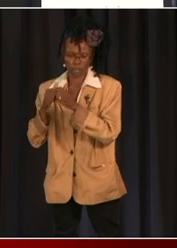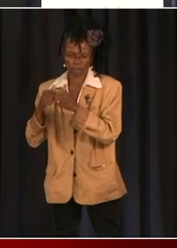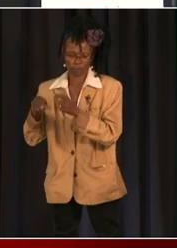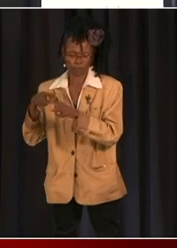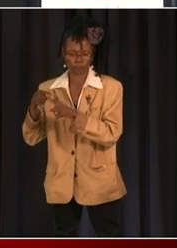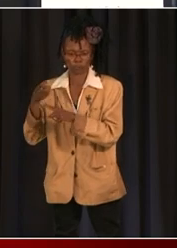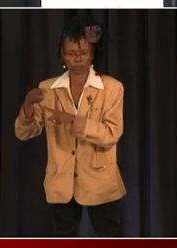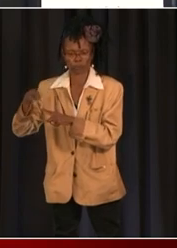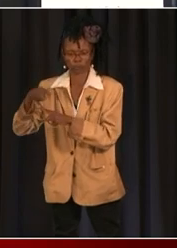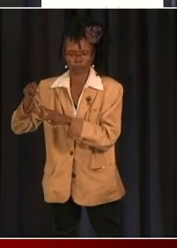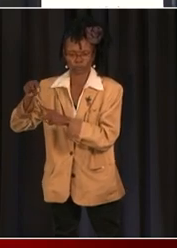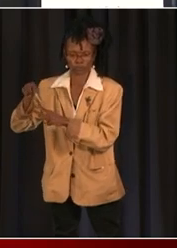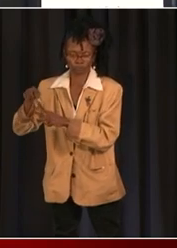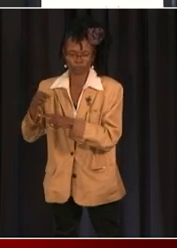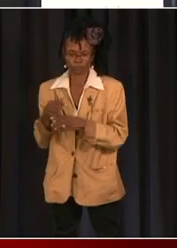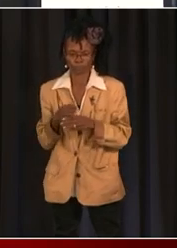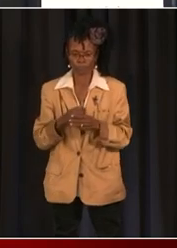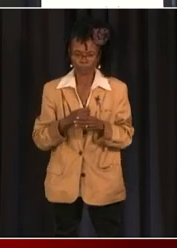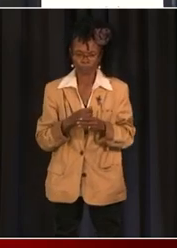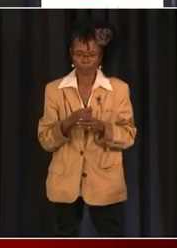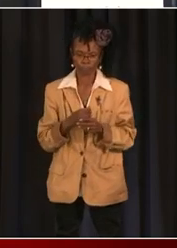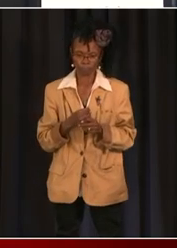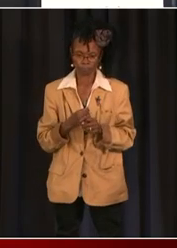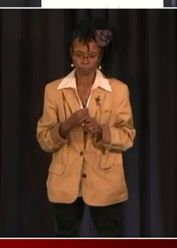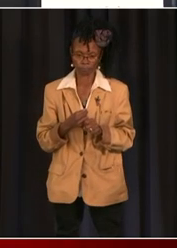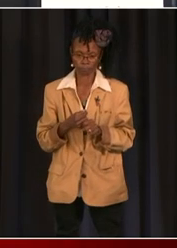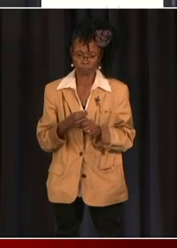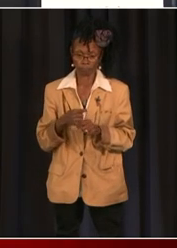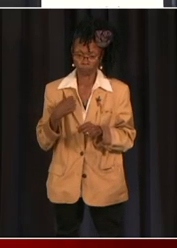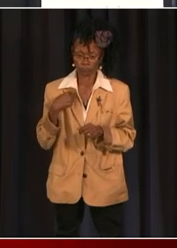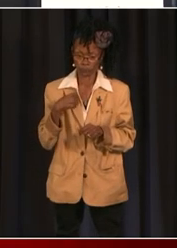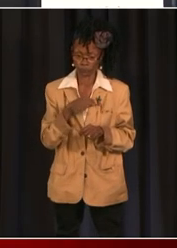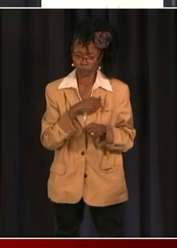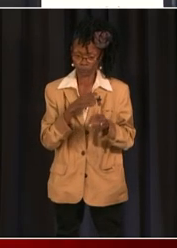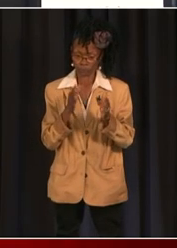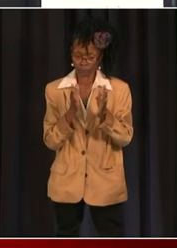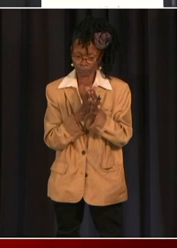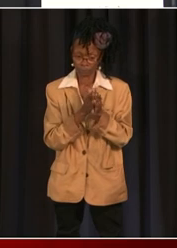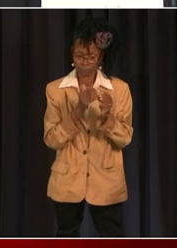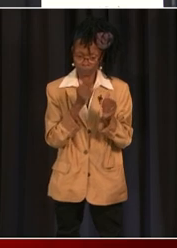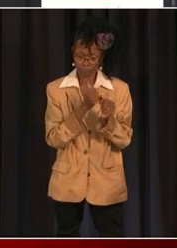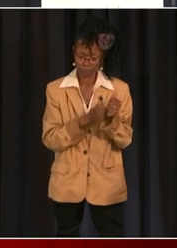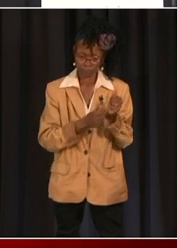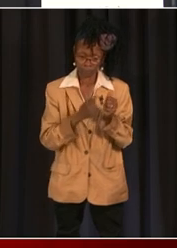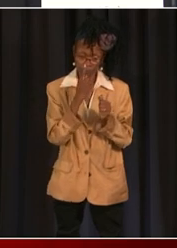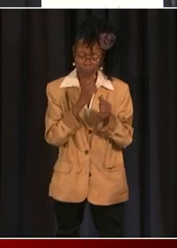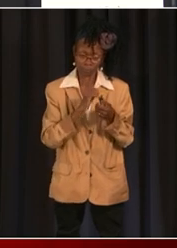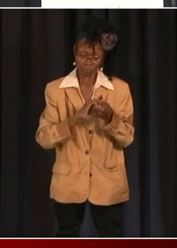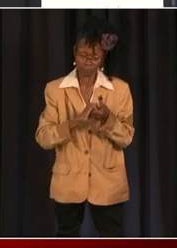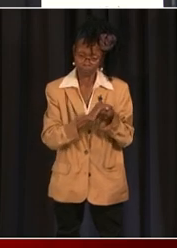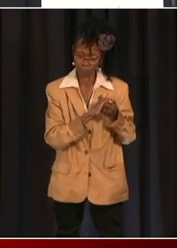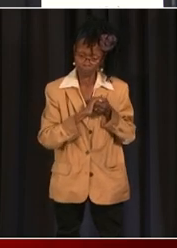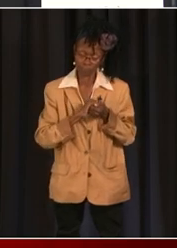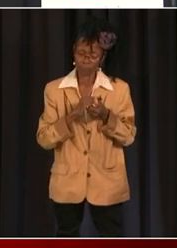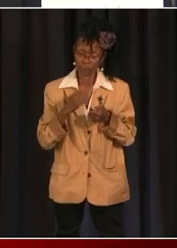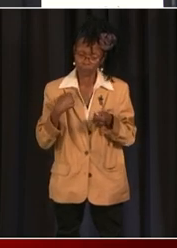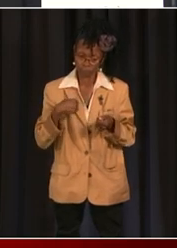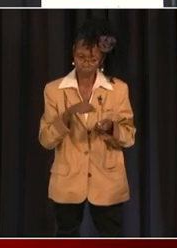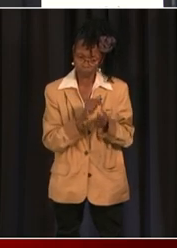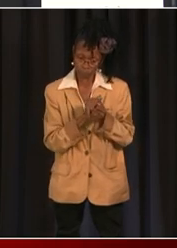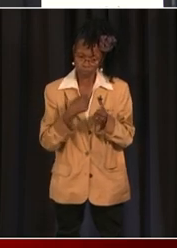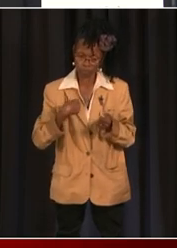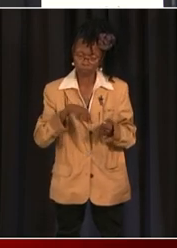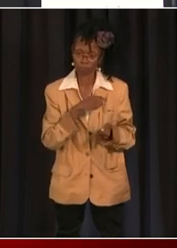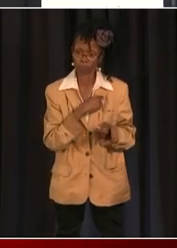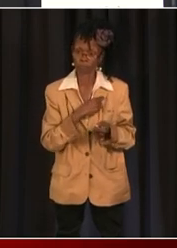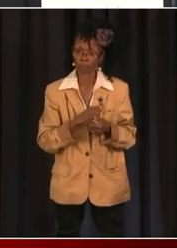transportation options. We will again be asking everyone to join us in this effort to ensure that we continue successful